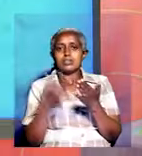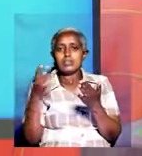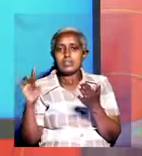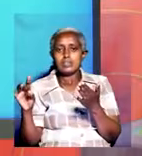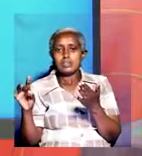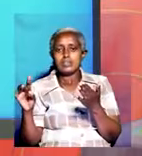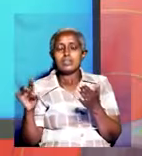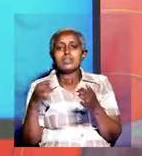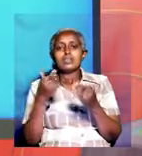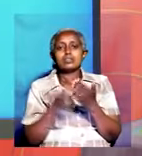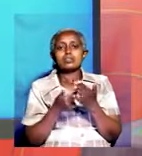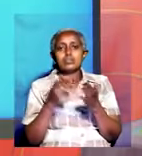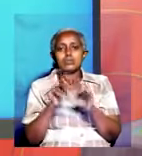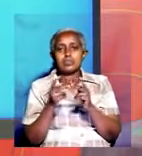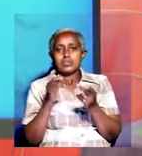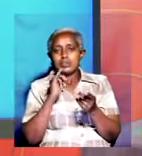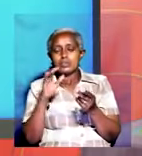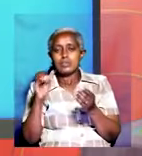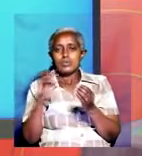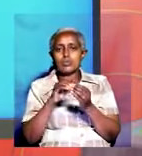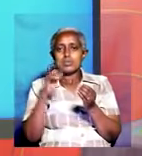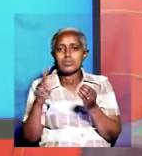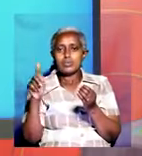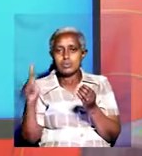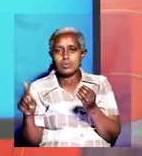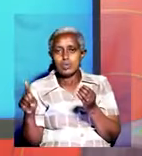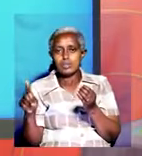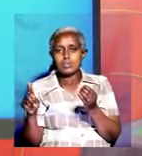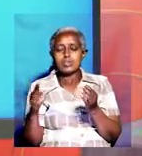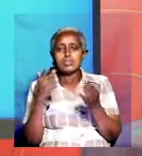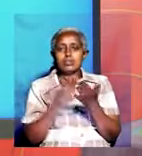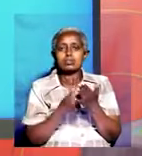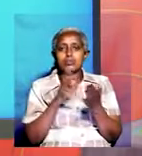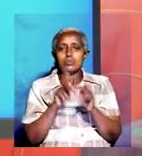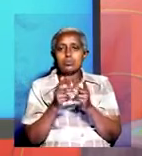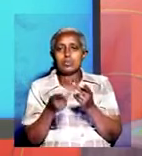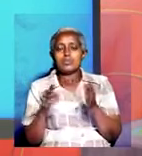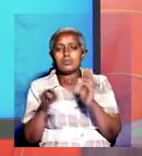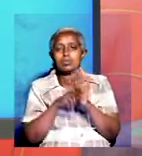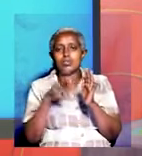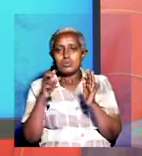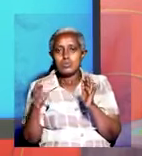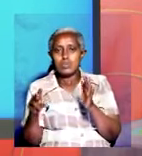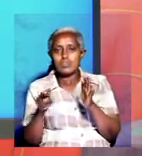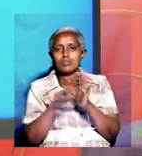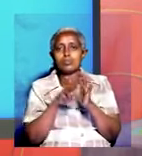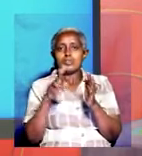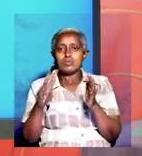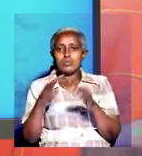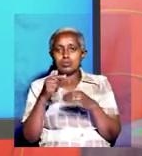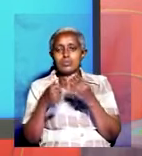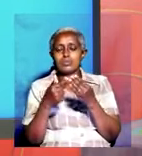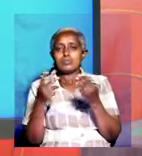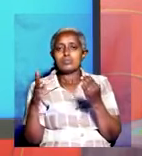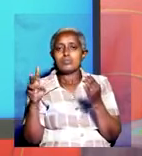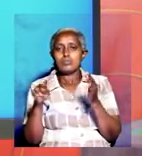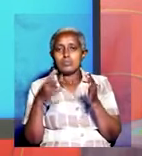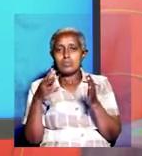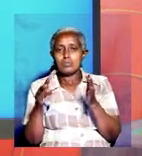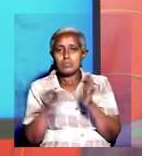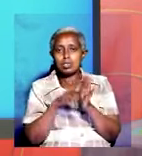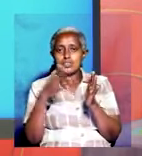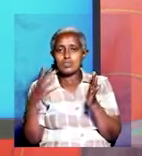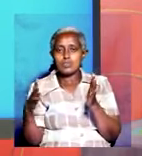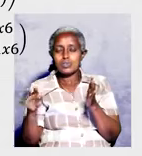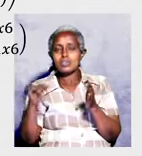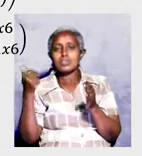8. This part, this 0 plus 1, it is 1. This part, it's minus 12, minus 2, it is minus 14.